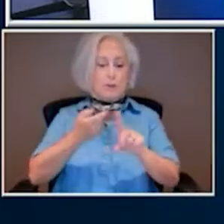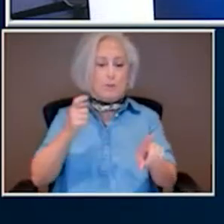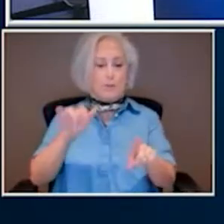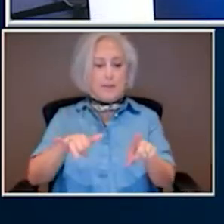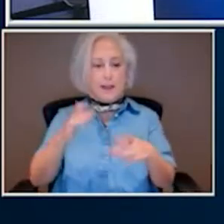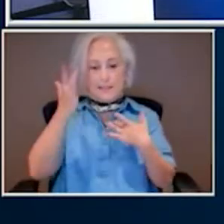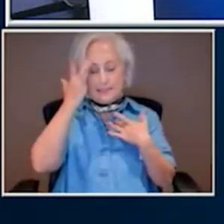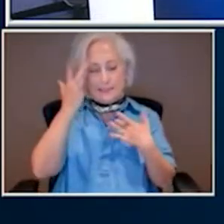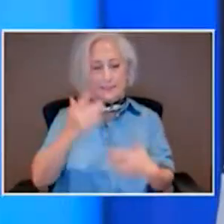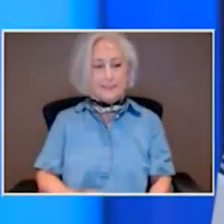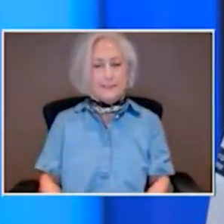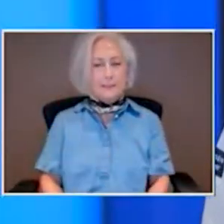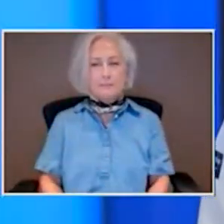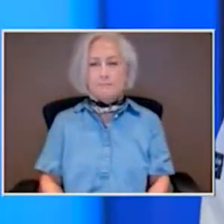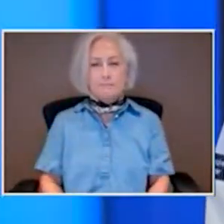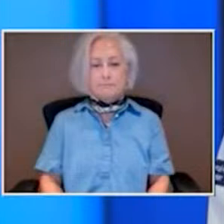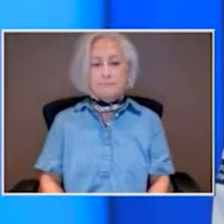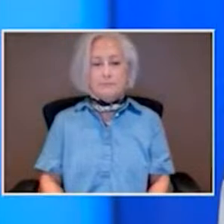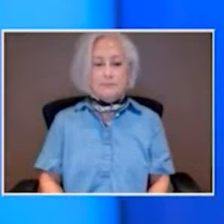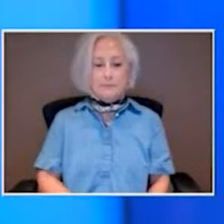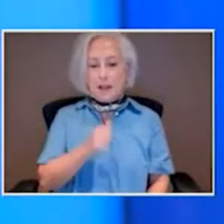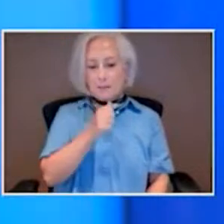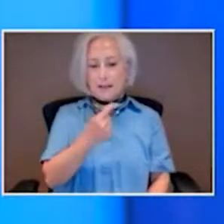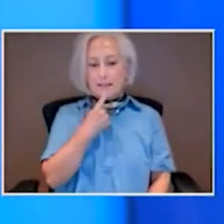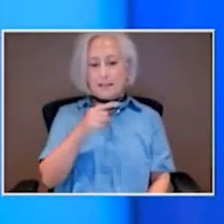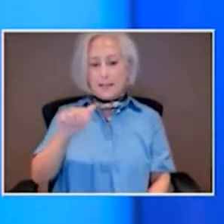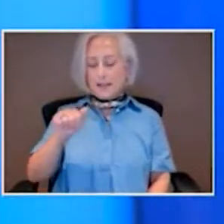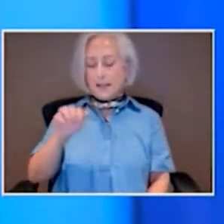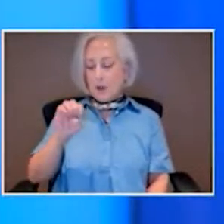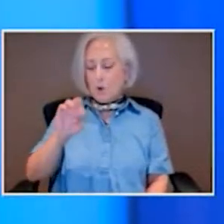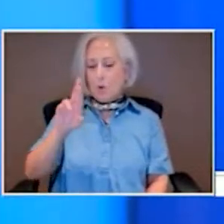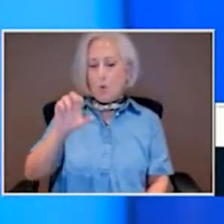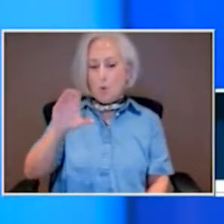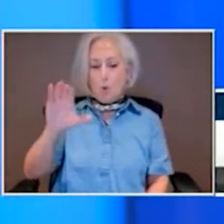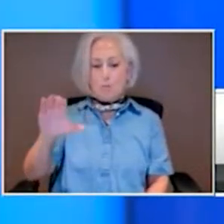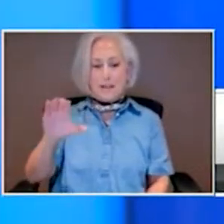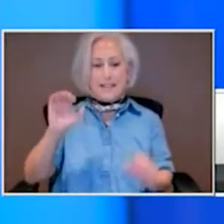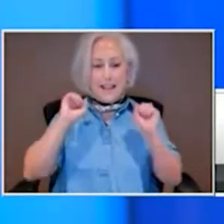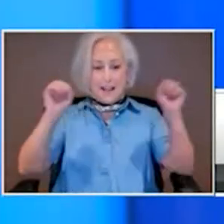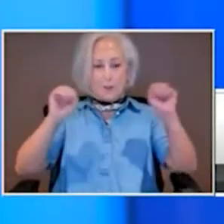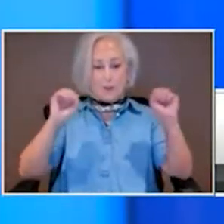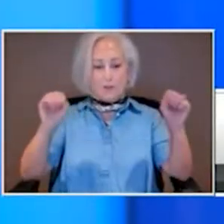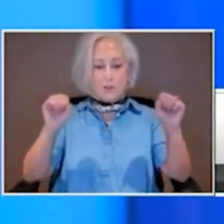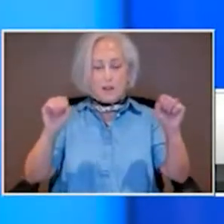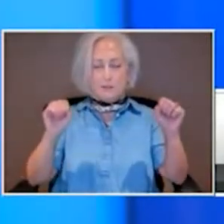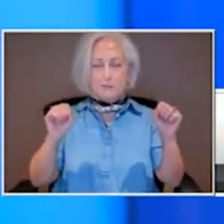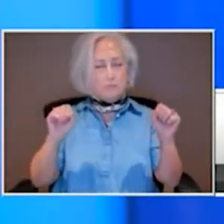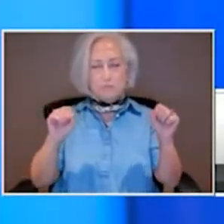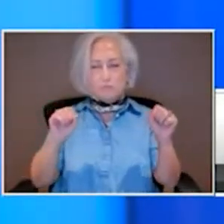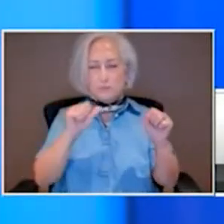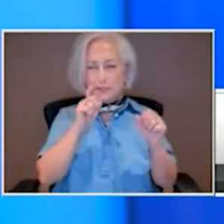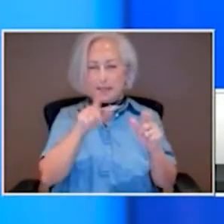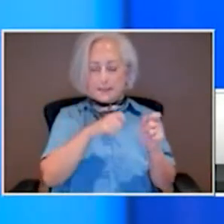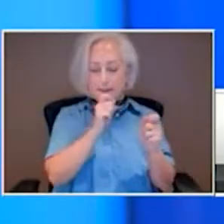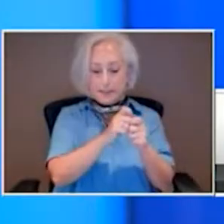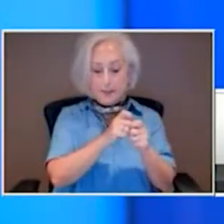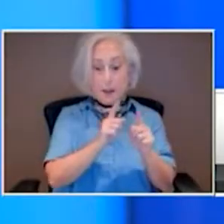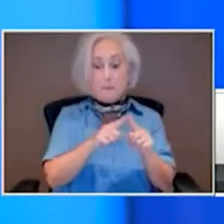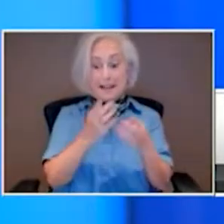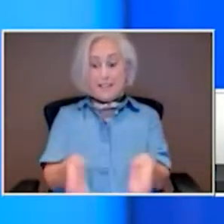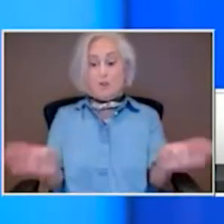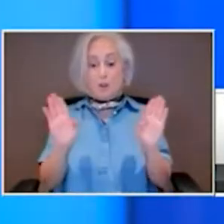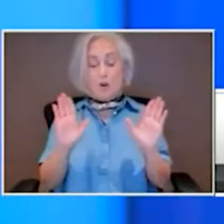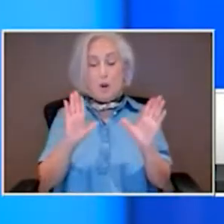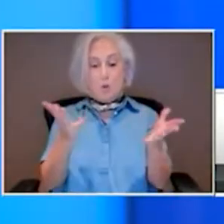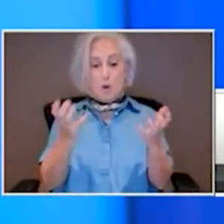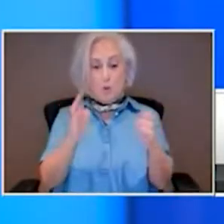I don't know that I would necessarily aerobic specific exercise, but in general, the one thing that we want all patients is to maintain